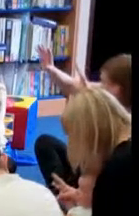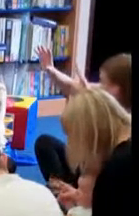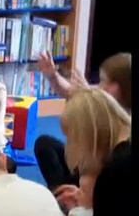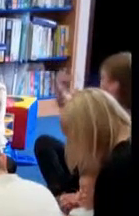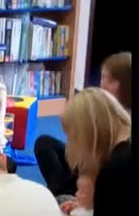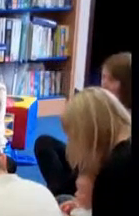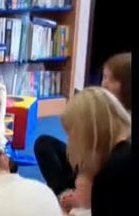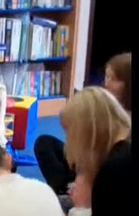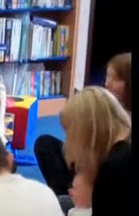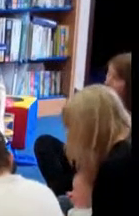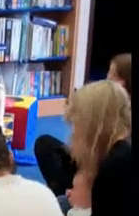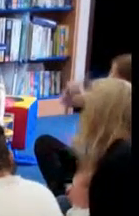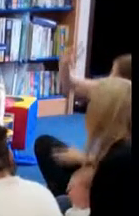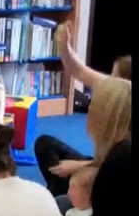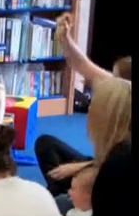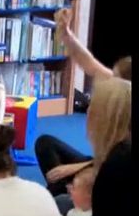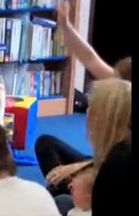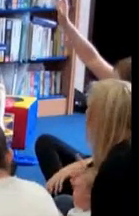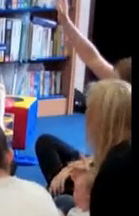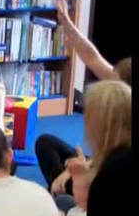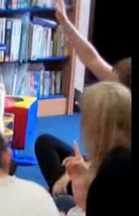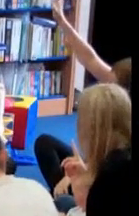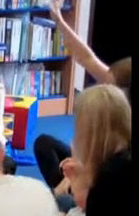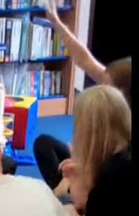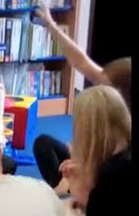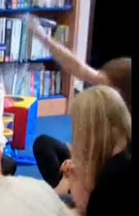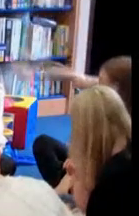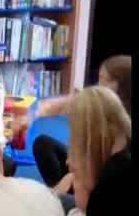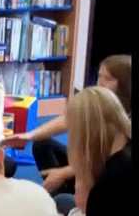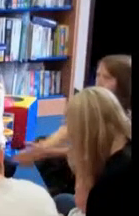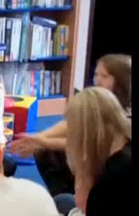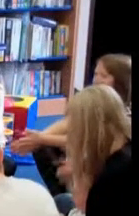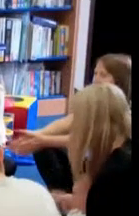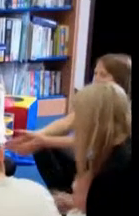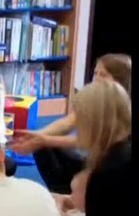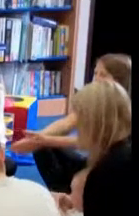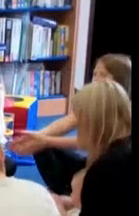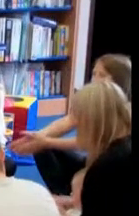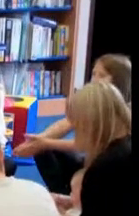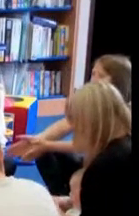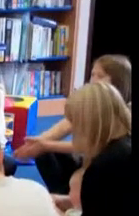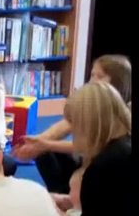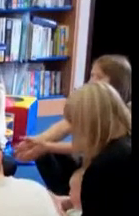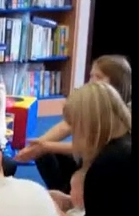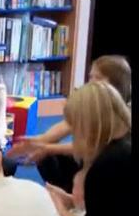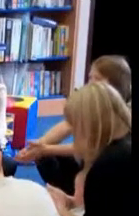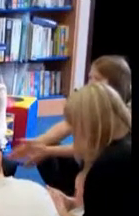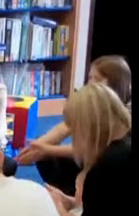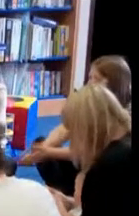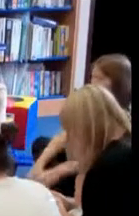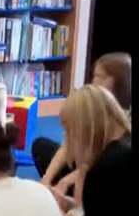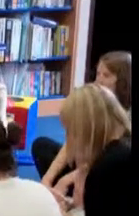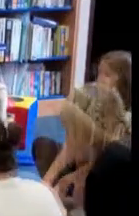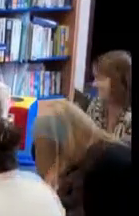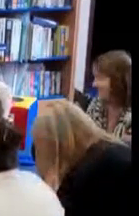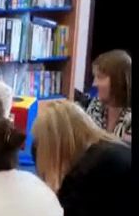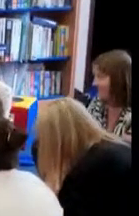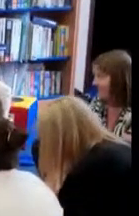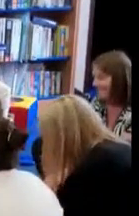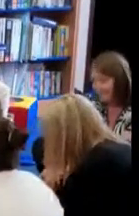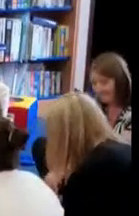twinkle, little star, how I wonder what you are. Up above